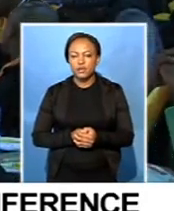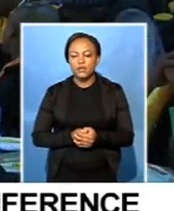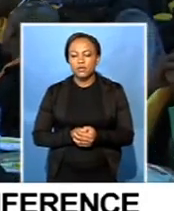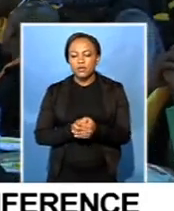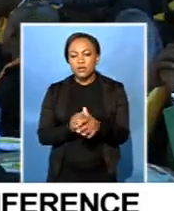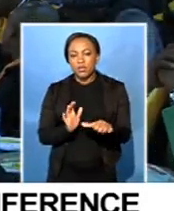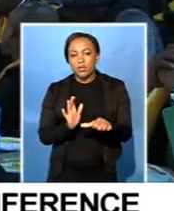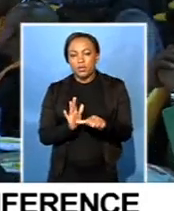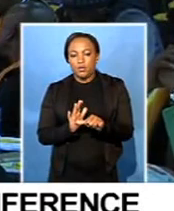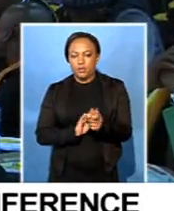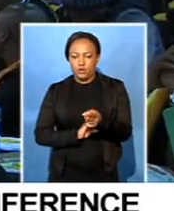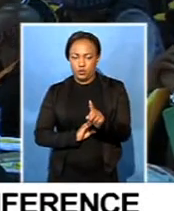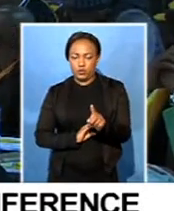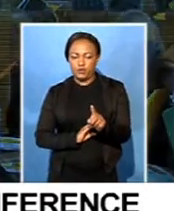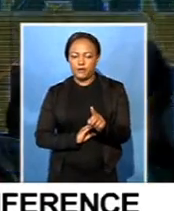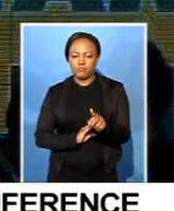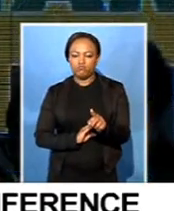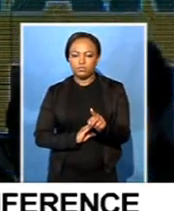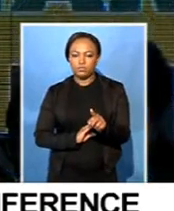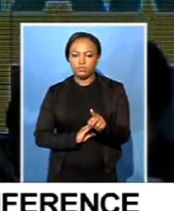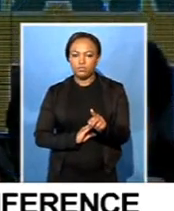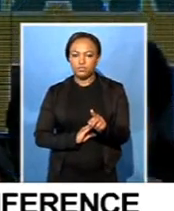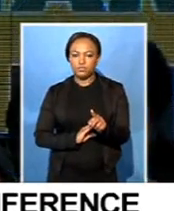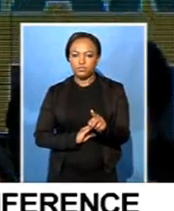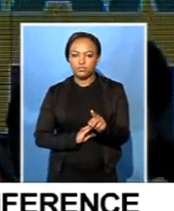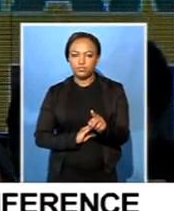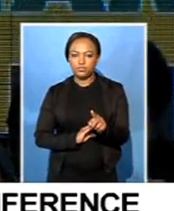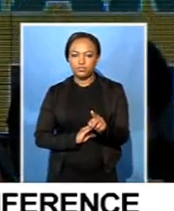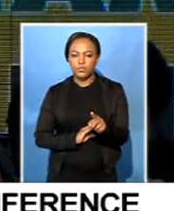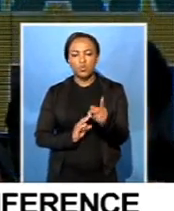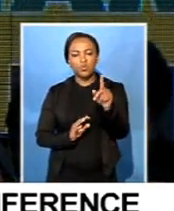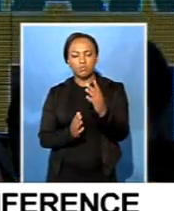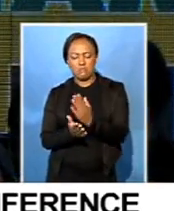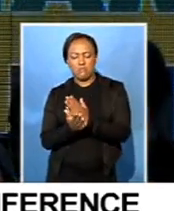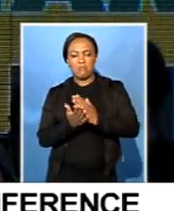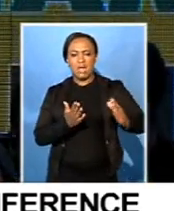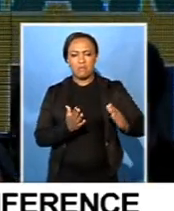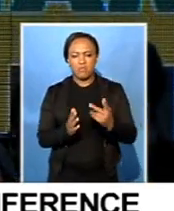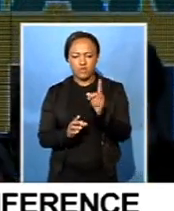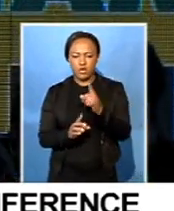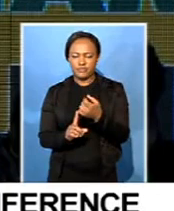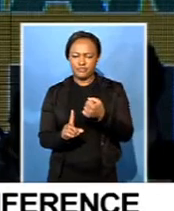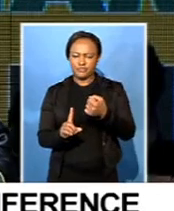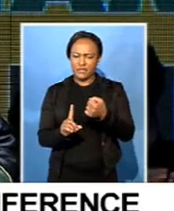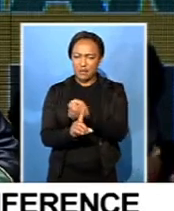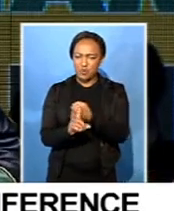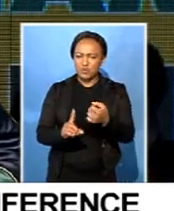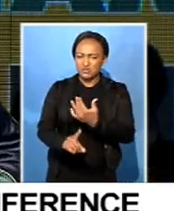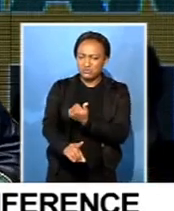Also key is the need to eradicate the abuse of drugs